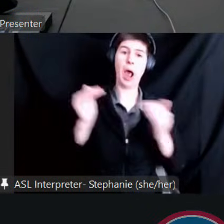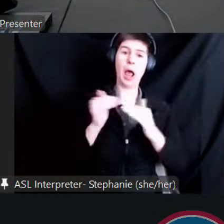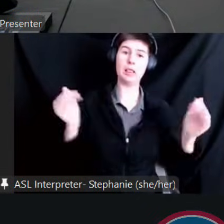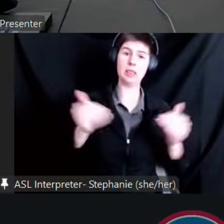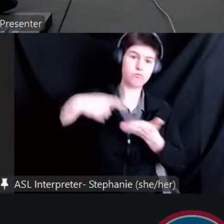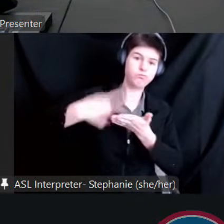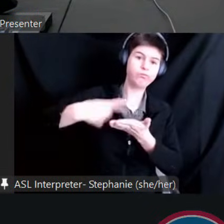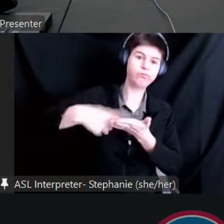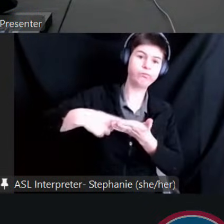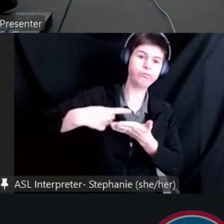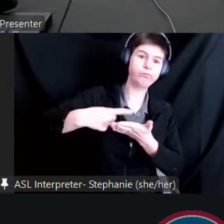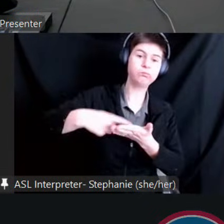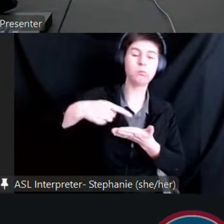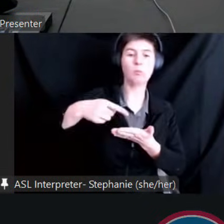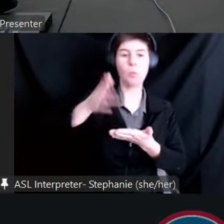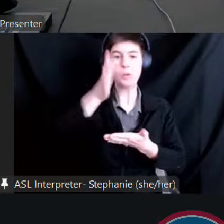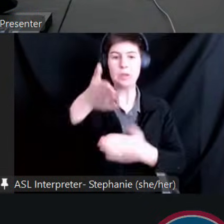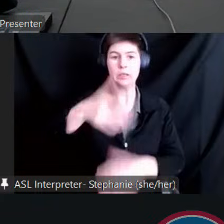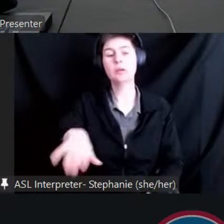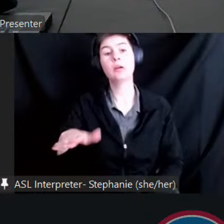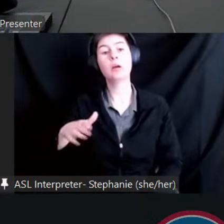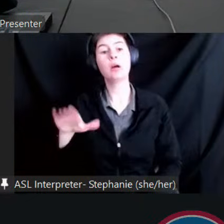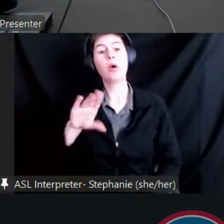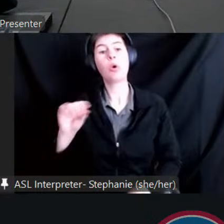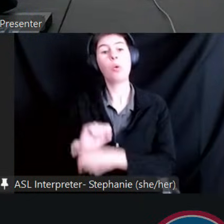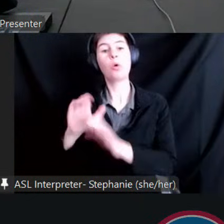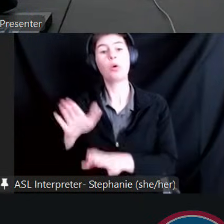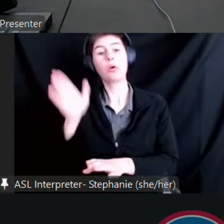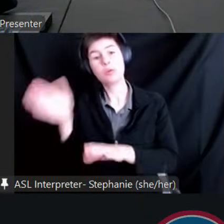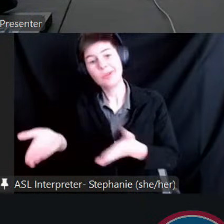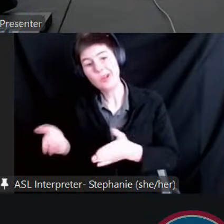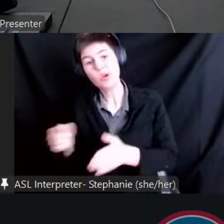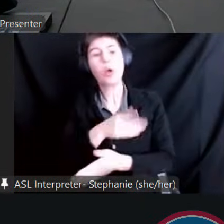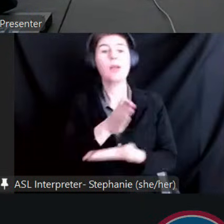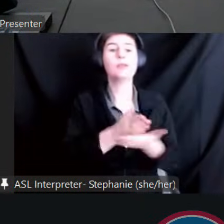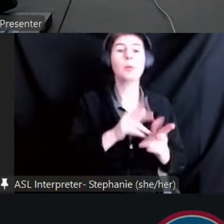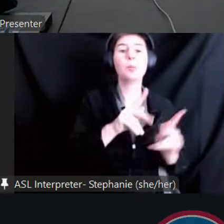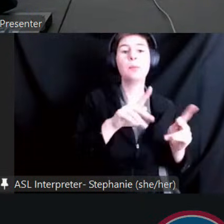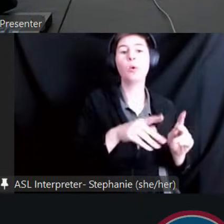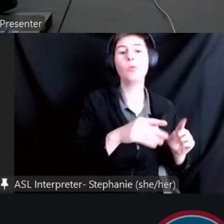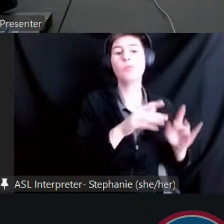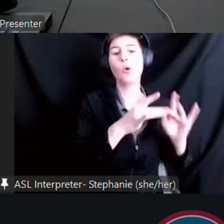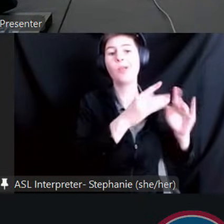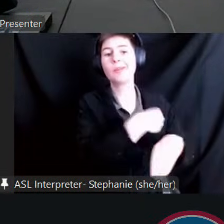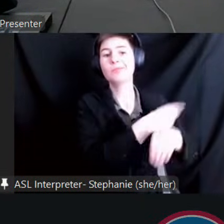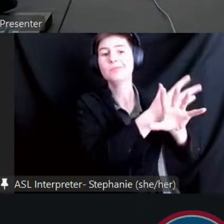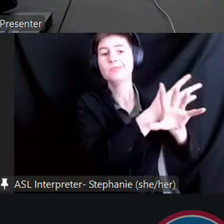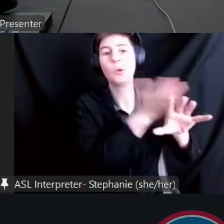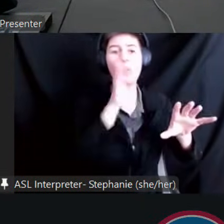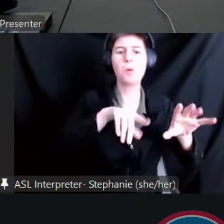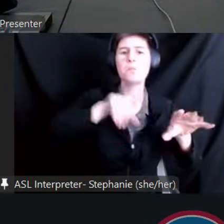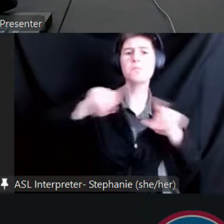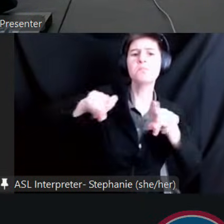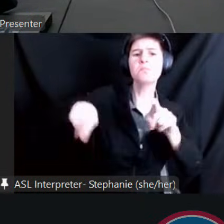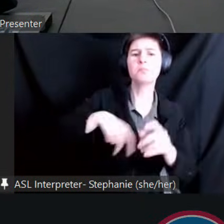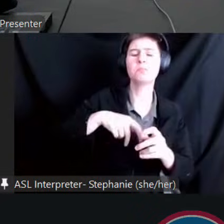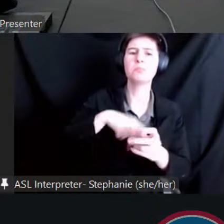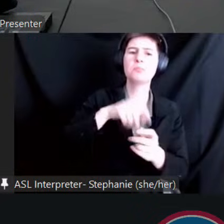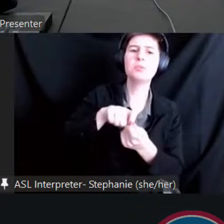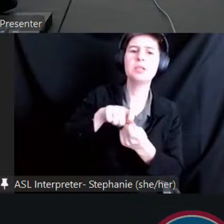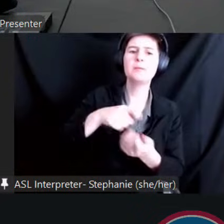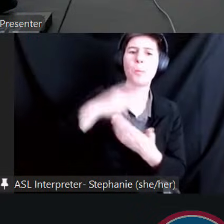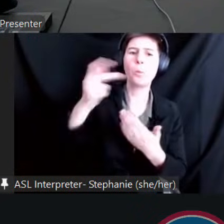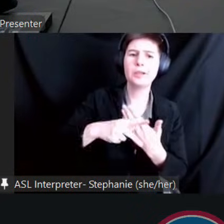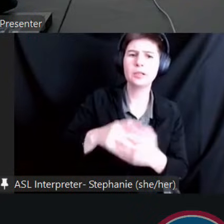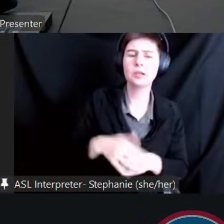We'll have my colleagues here and also some joining online to jump in with questions on specific projects because I'm more familiar